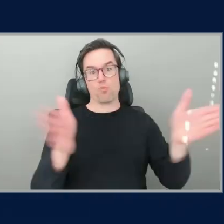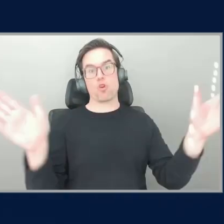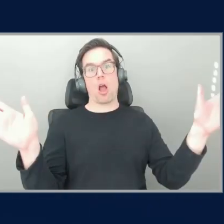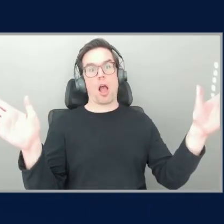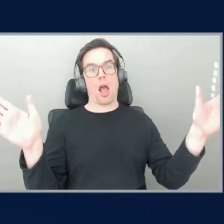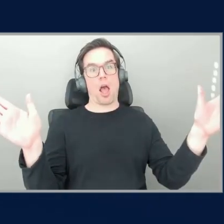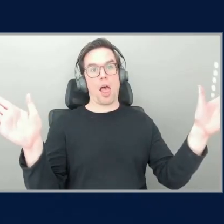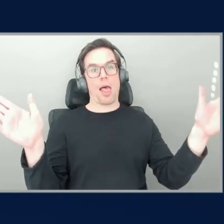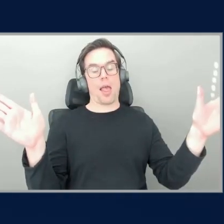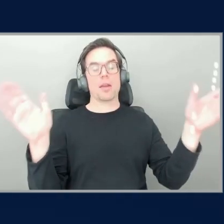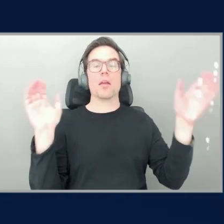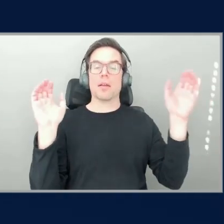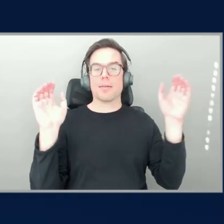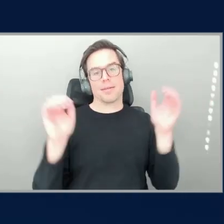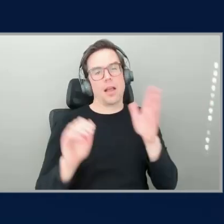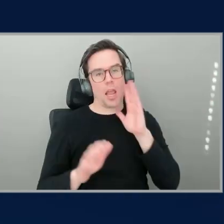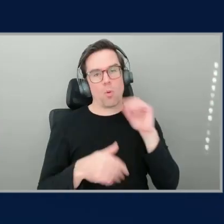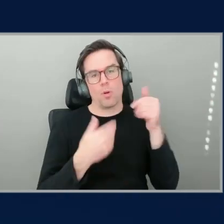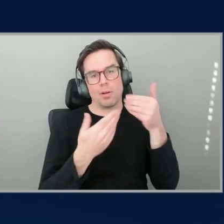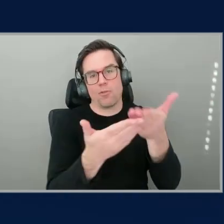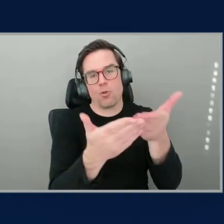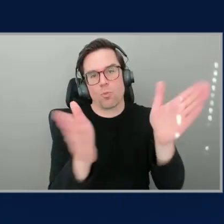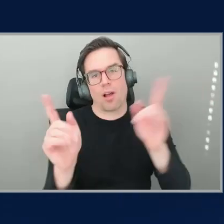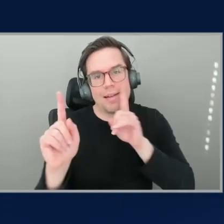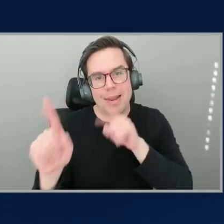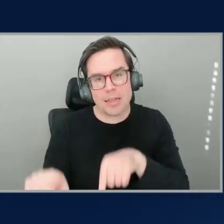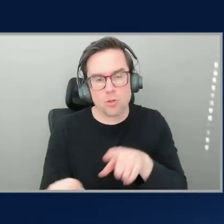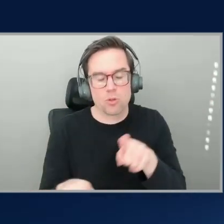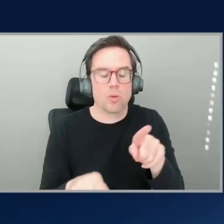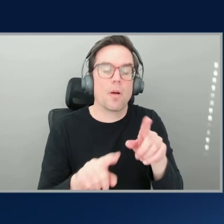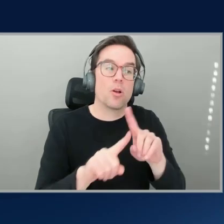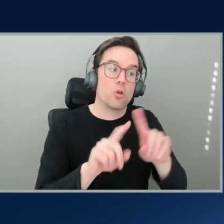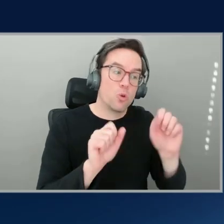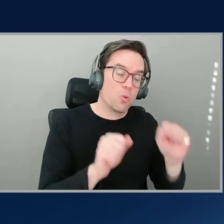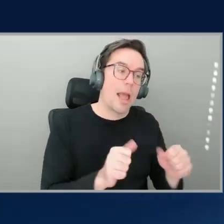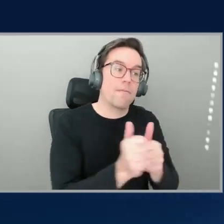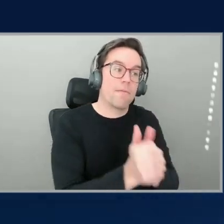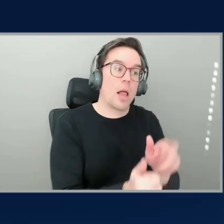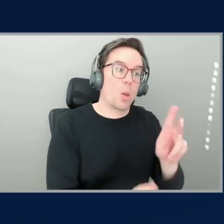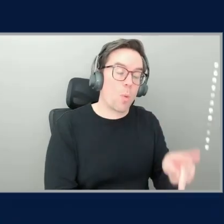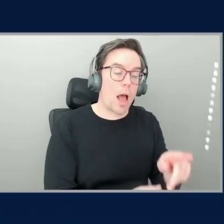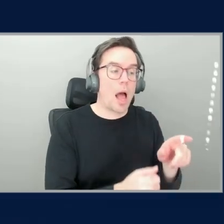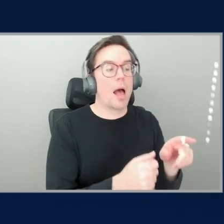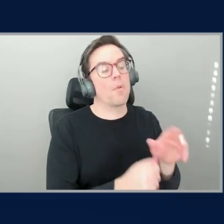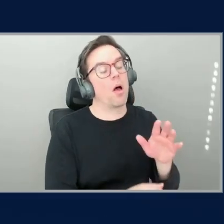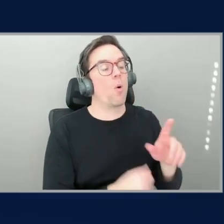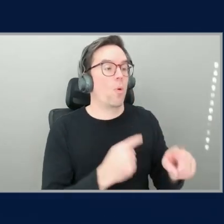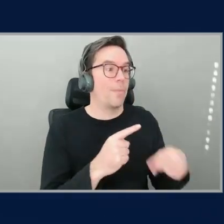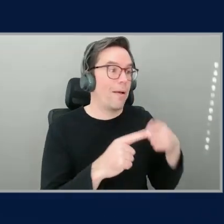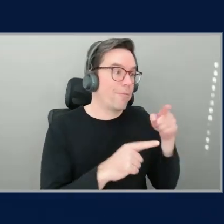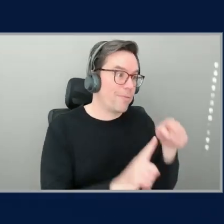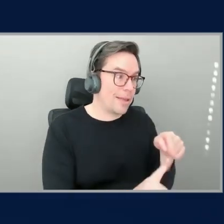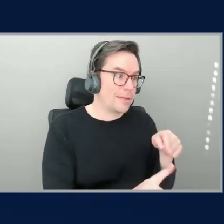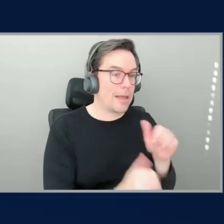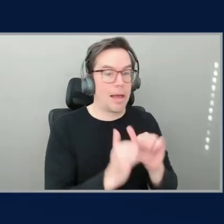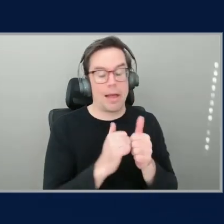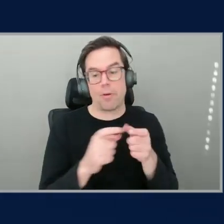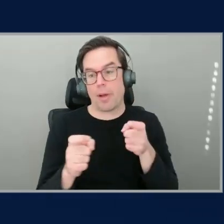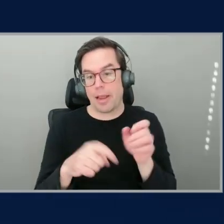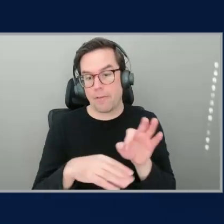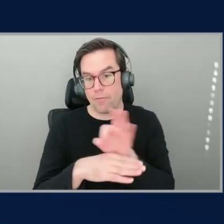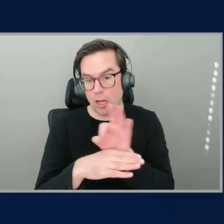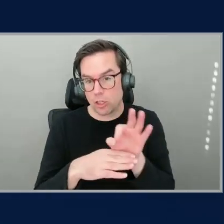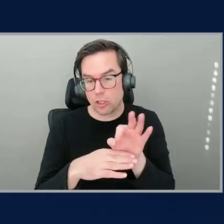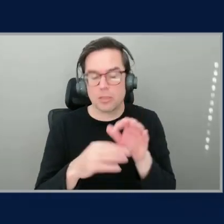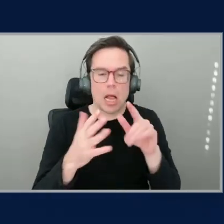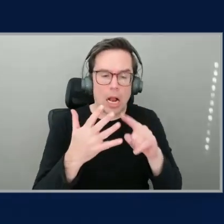So incrementally going into asking questions, okay, what about this? How do I handle functions? How do I handle this and this and that? With your ultimate goal